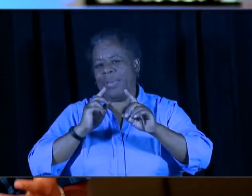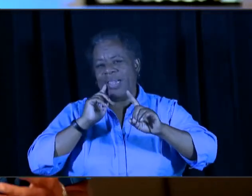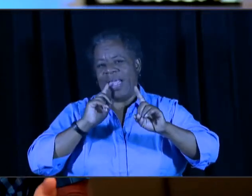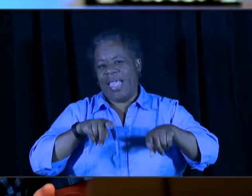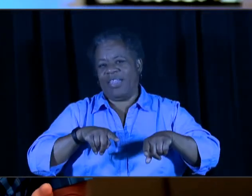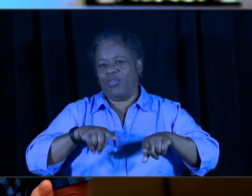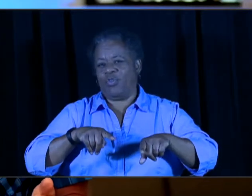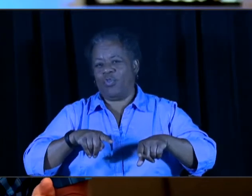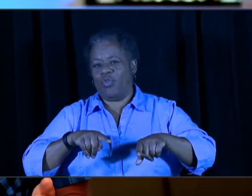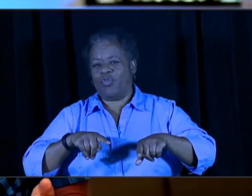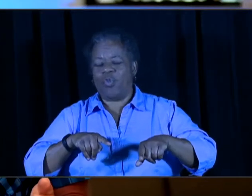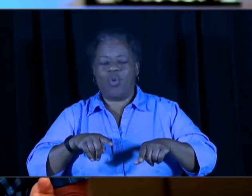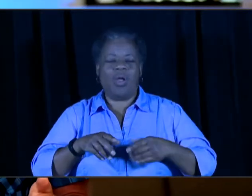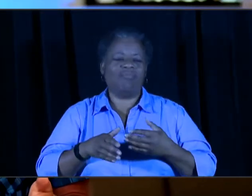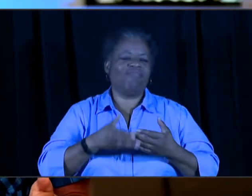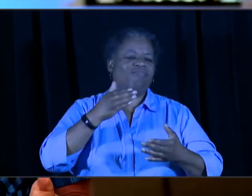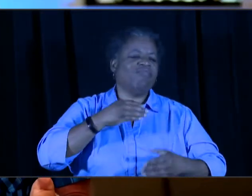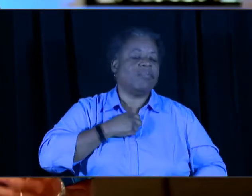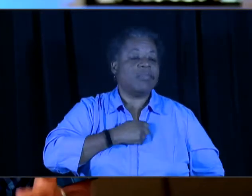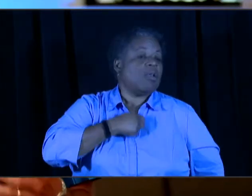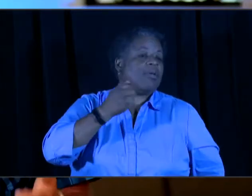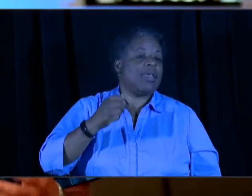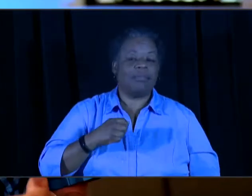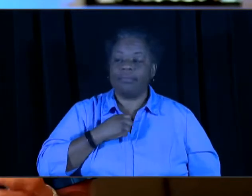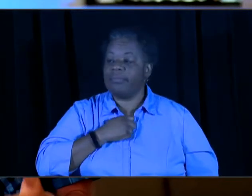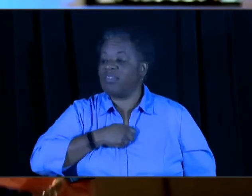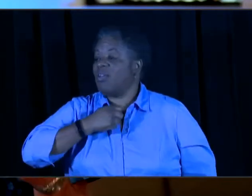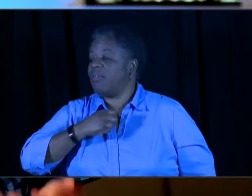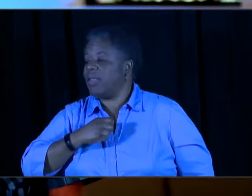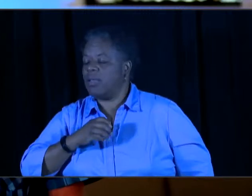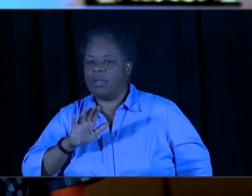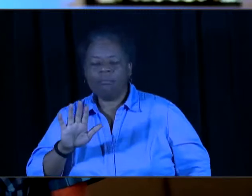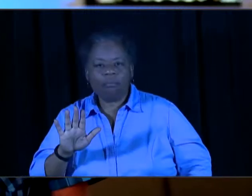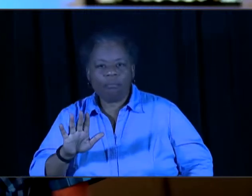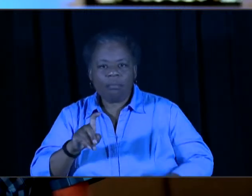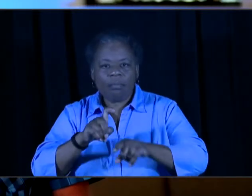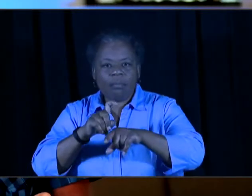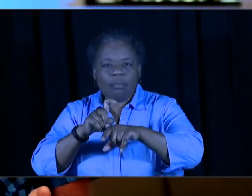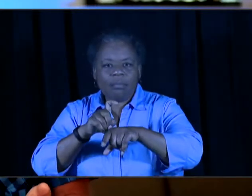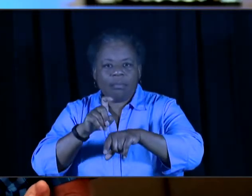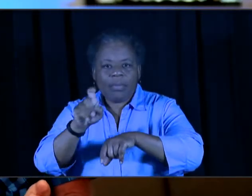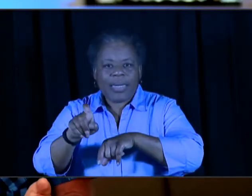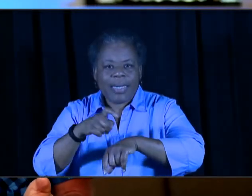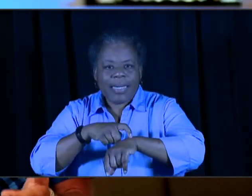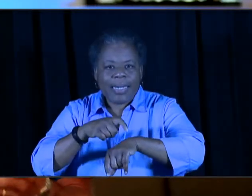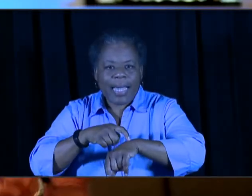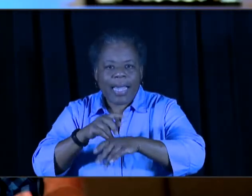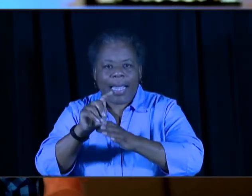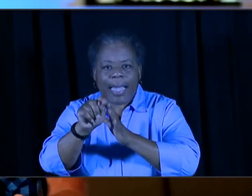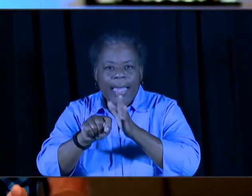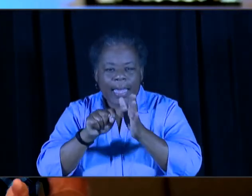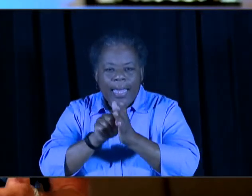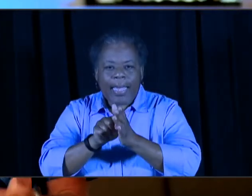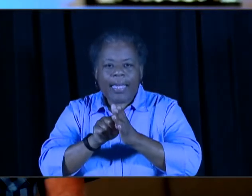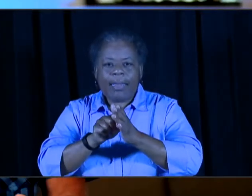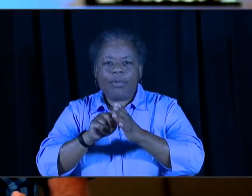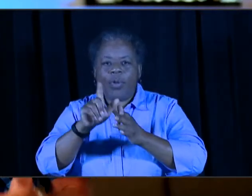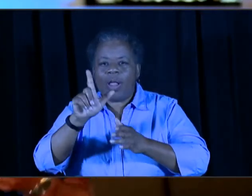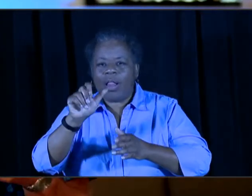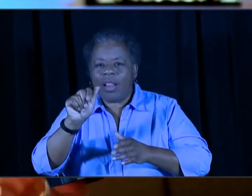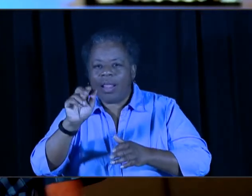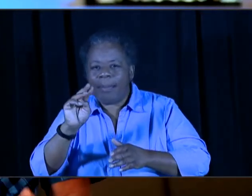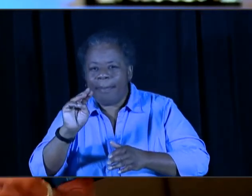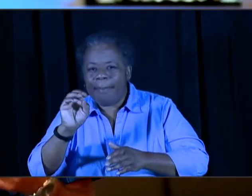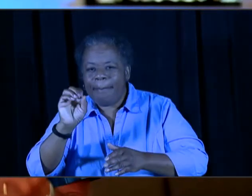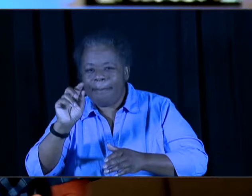even easy apologies. We need to take time to lament what's happened, to name it and feel it,